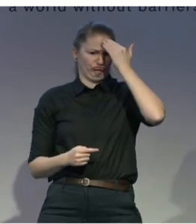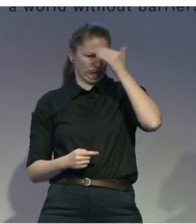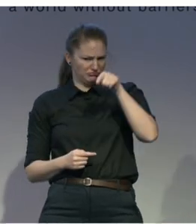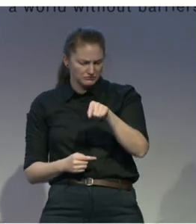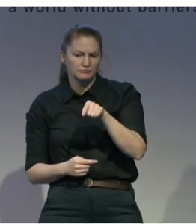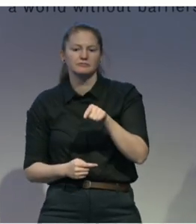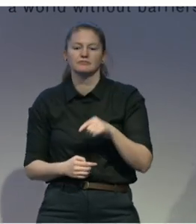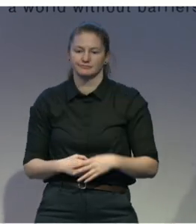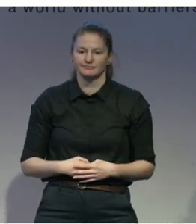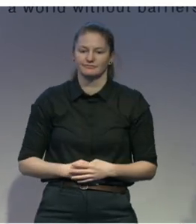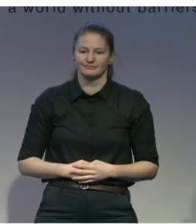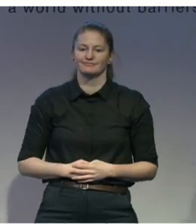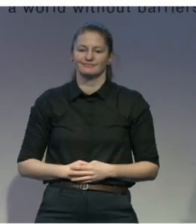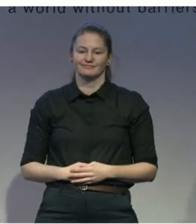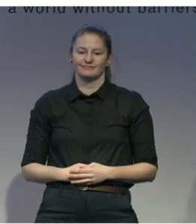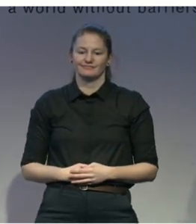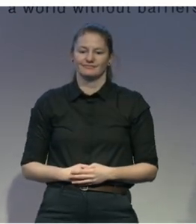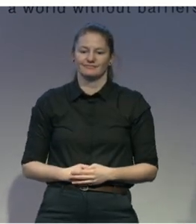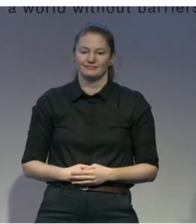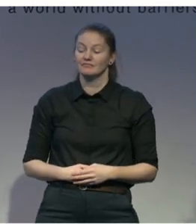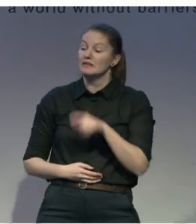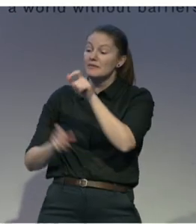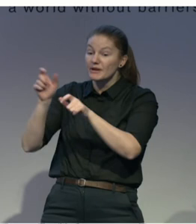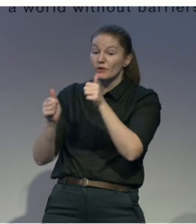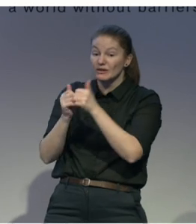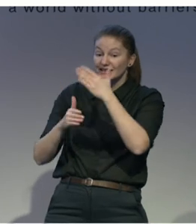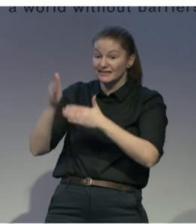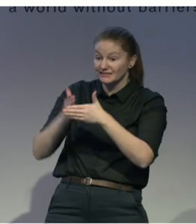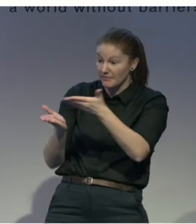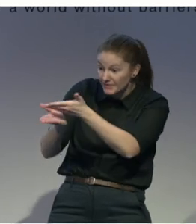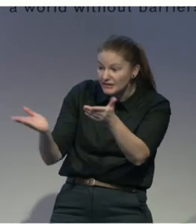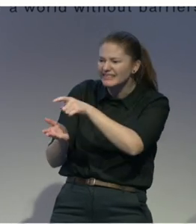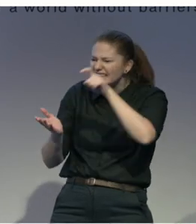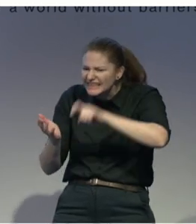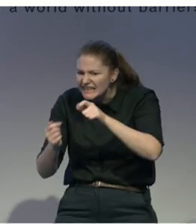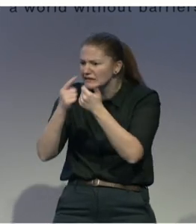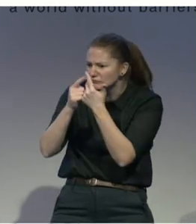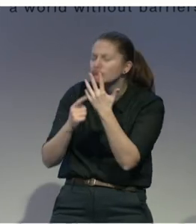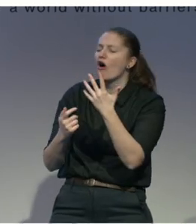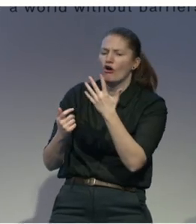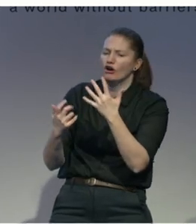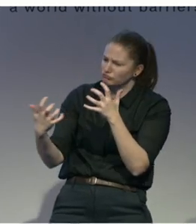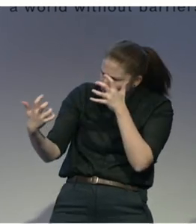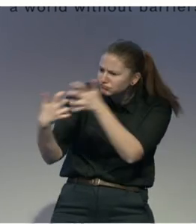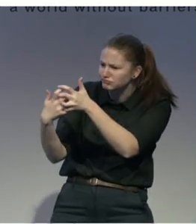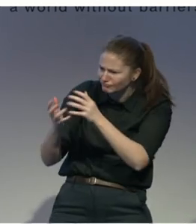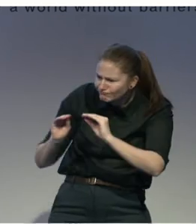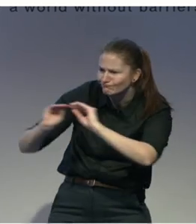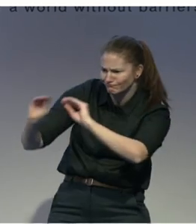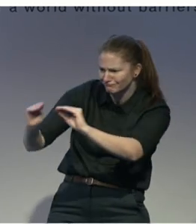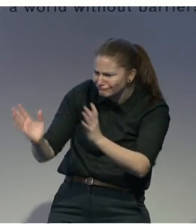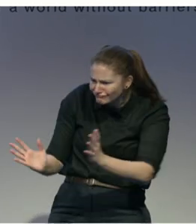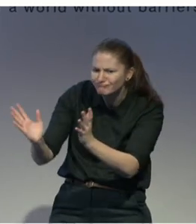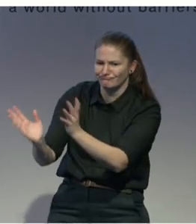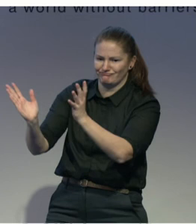with disability. We teach them to put aside our protection and allow them to learn from their